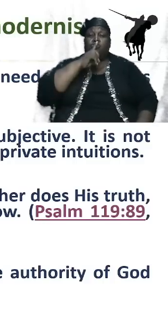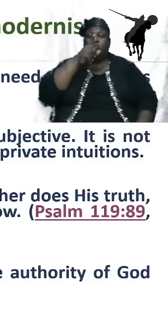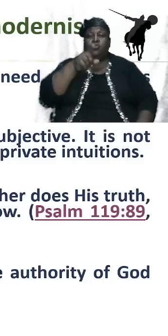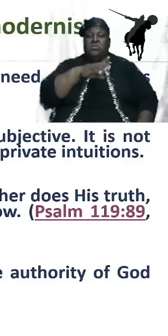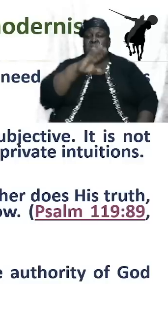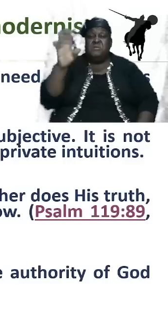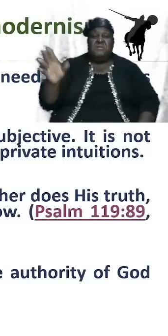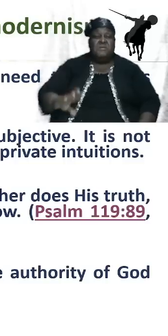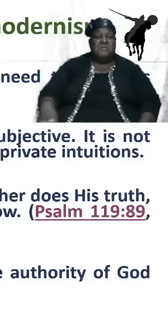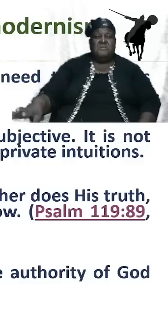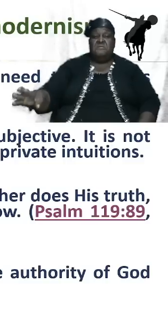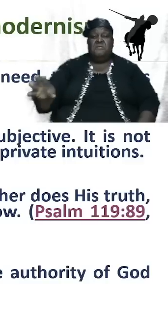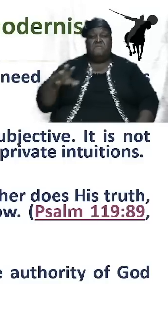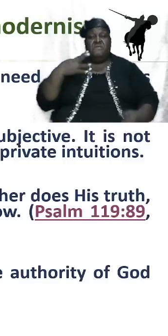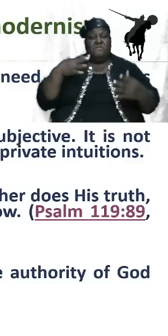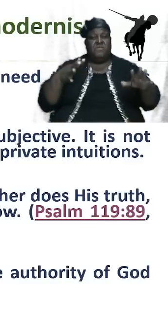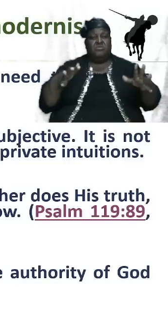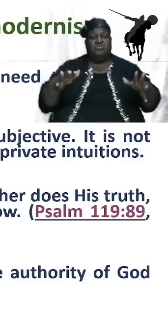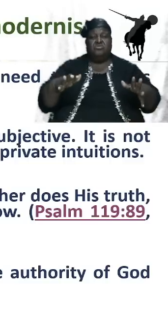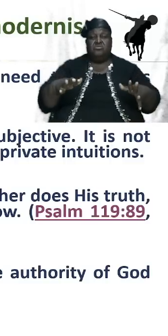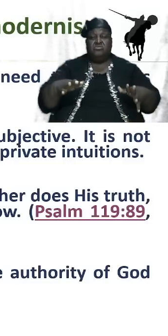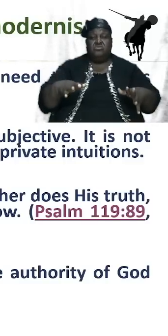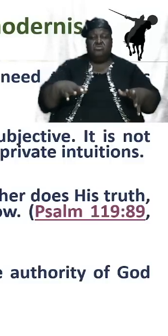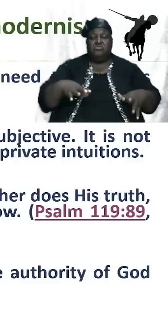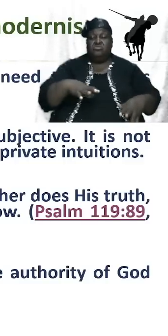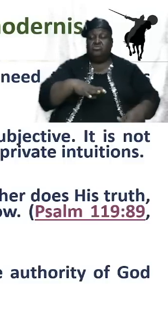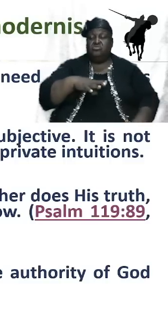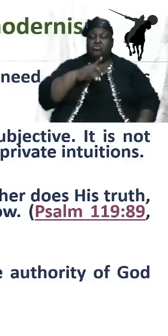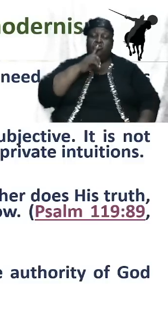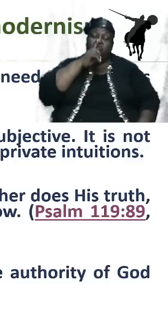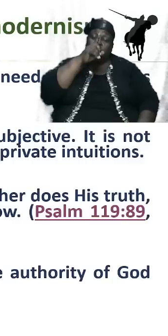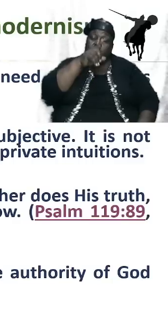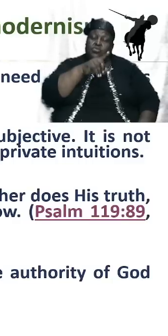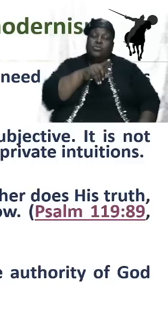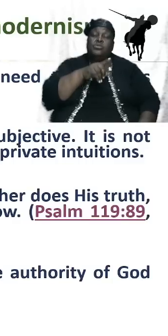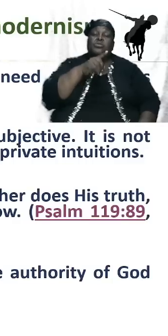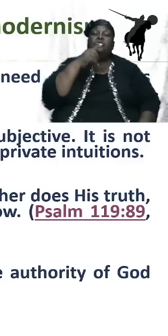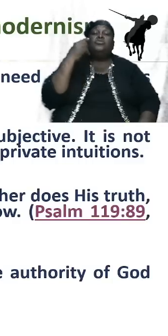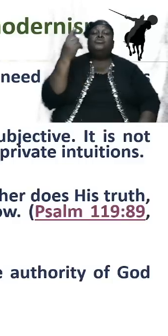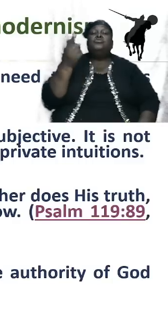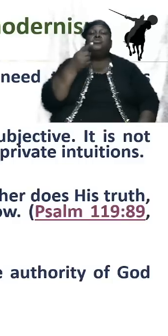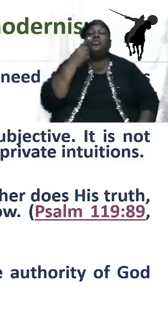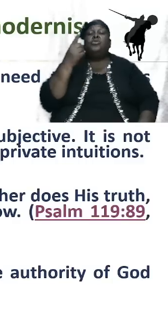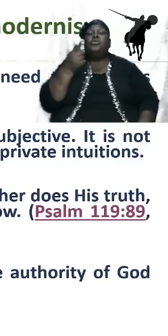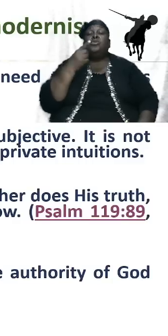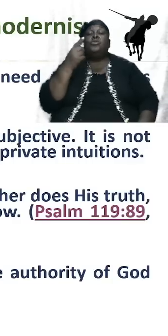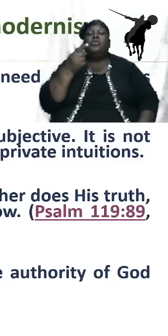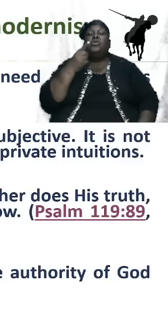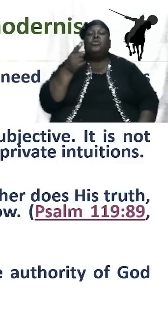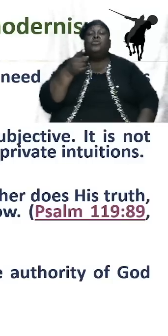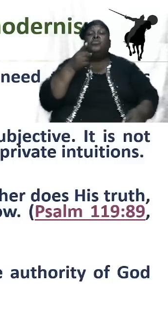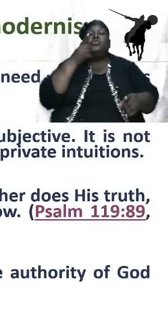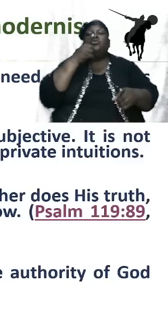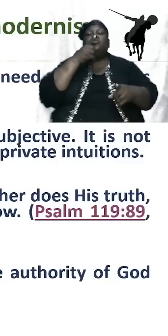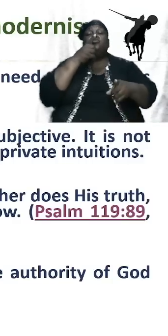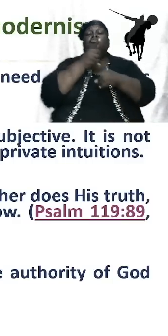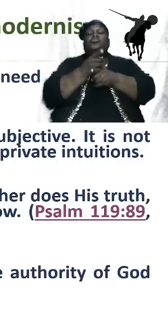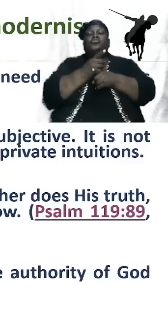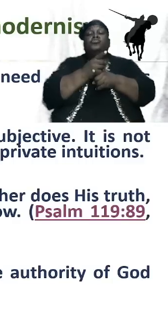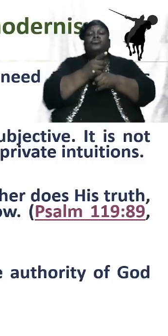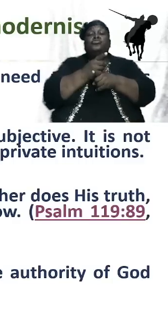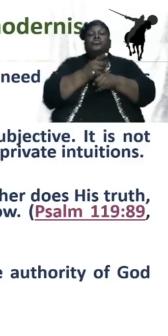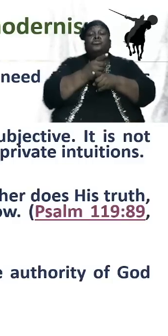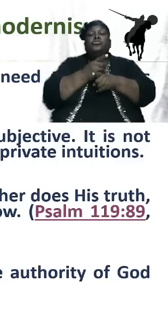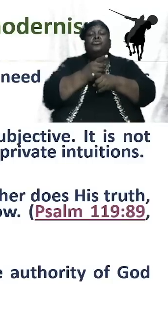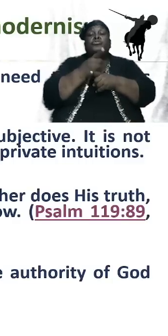expired. Truth never win. I know why, because truth is based on God. Jesus says, I am the way,